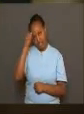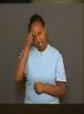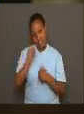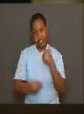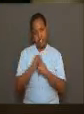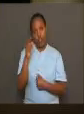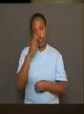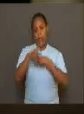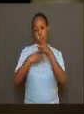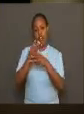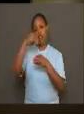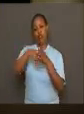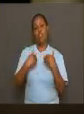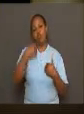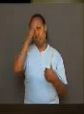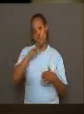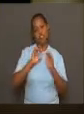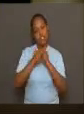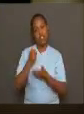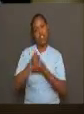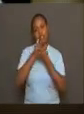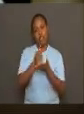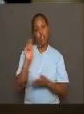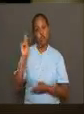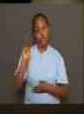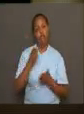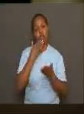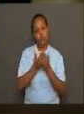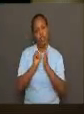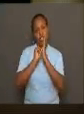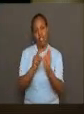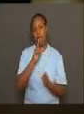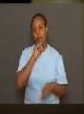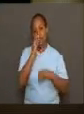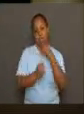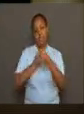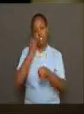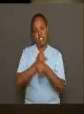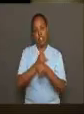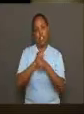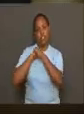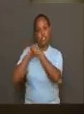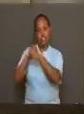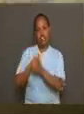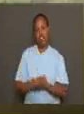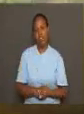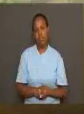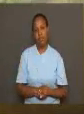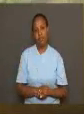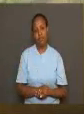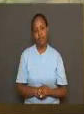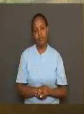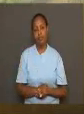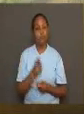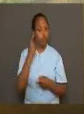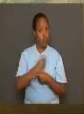the world. The UN is a good example of international intervention.